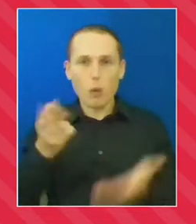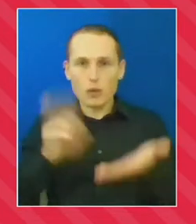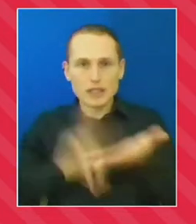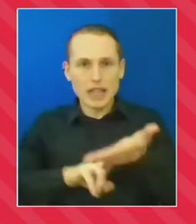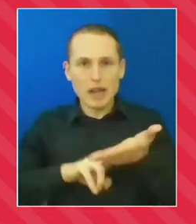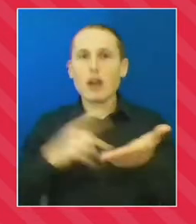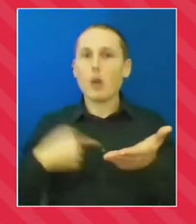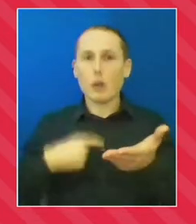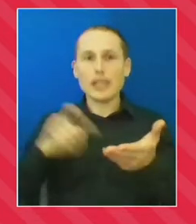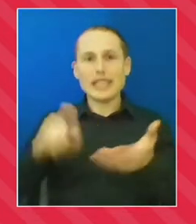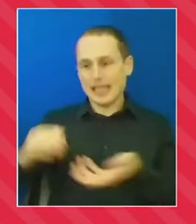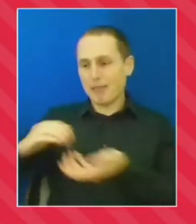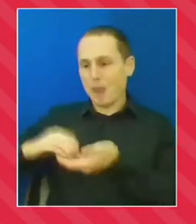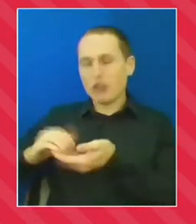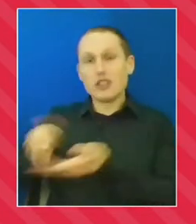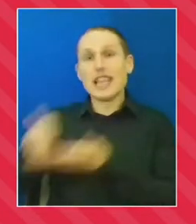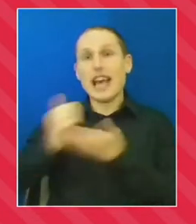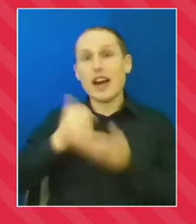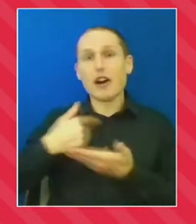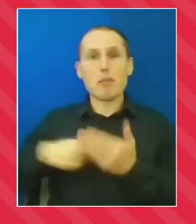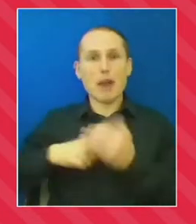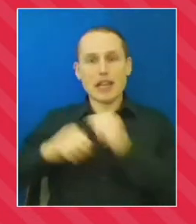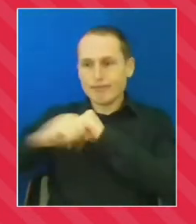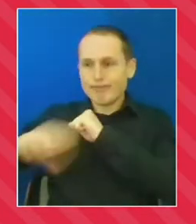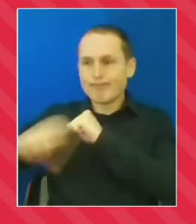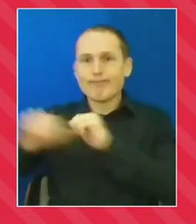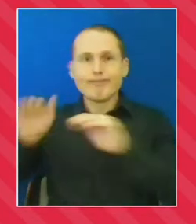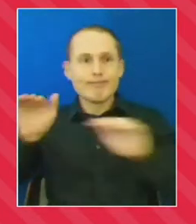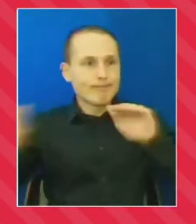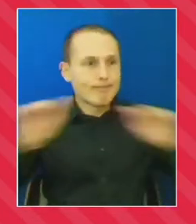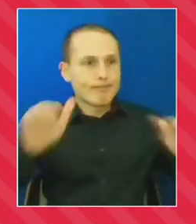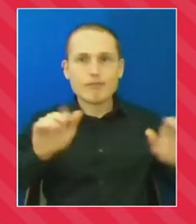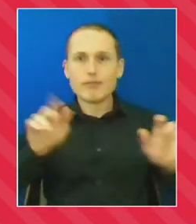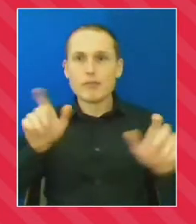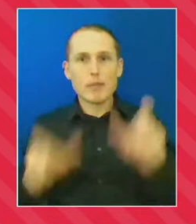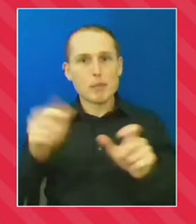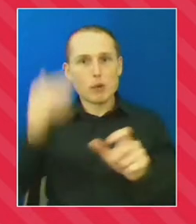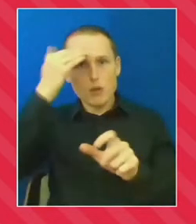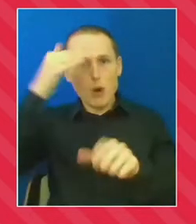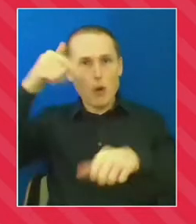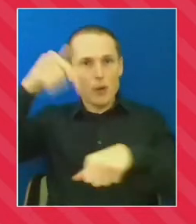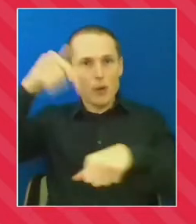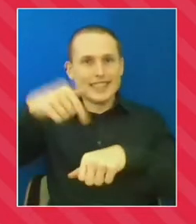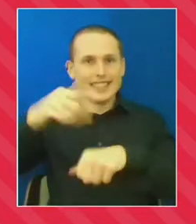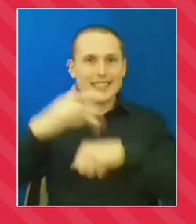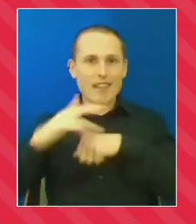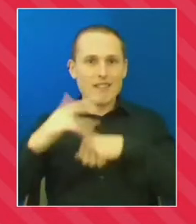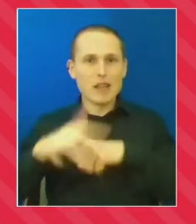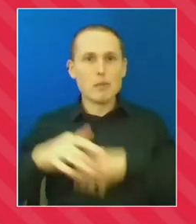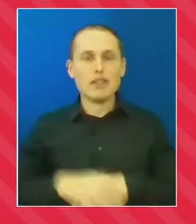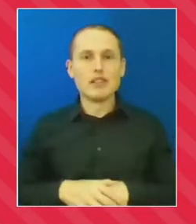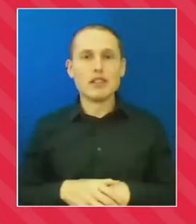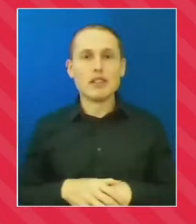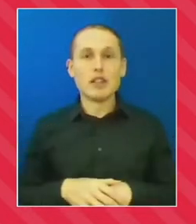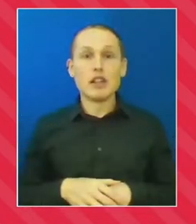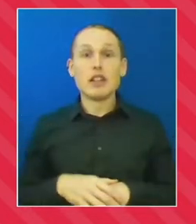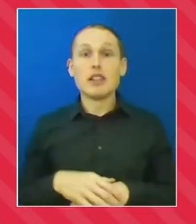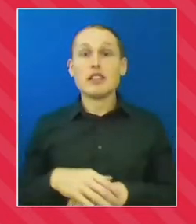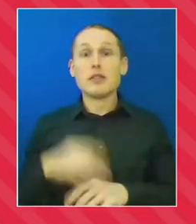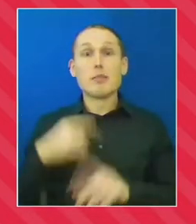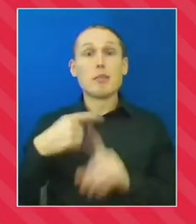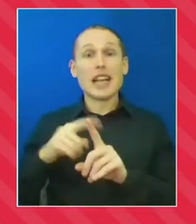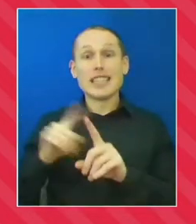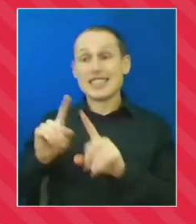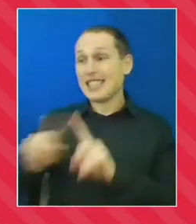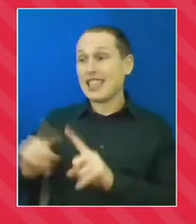And third, we look forward to working with organizations like PHA and the various organizations that you partner with to try to cultivate new